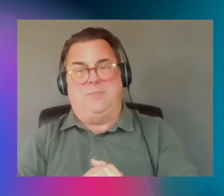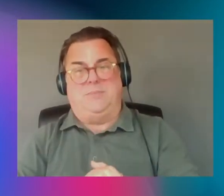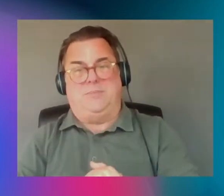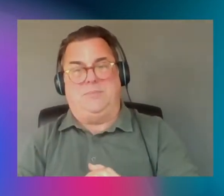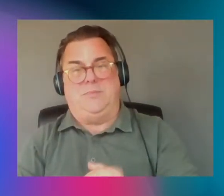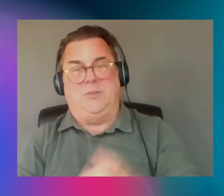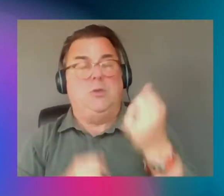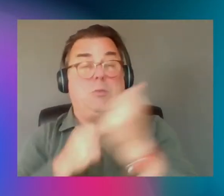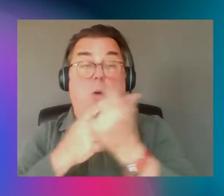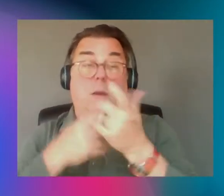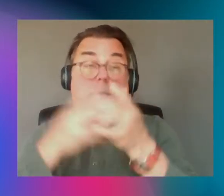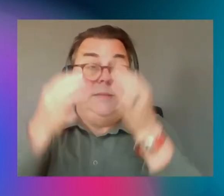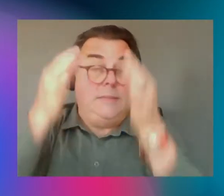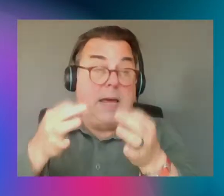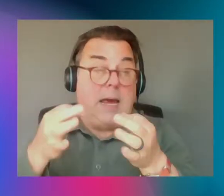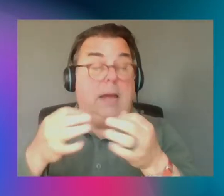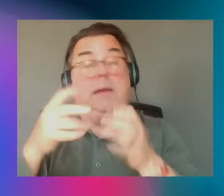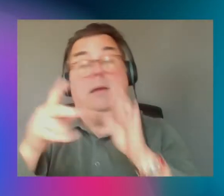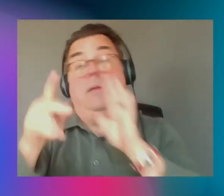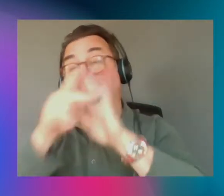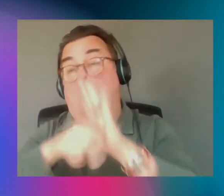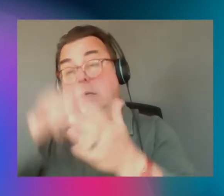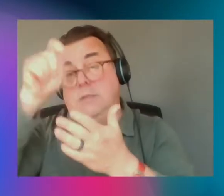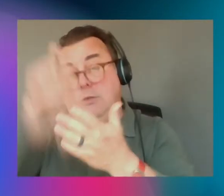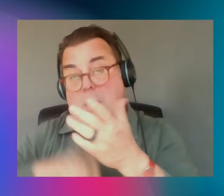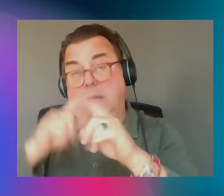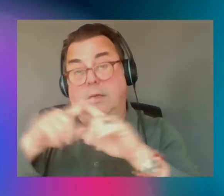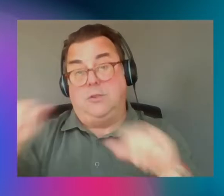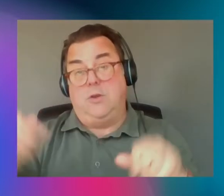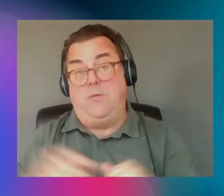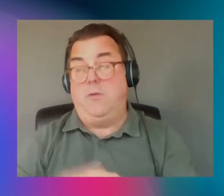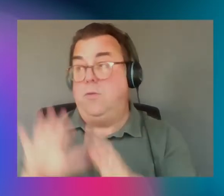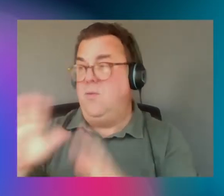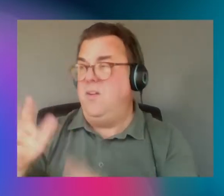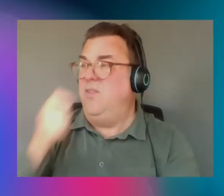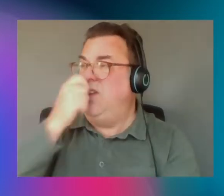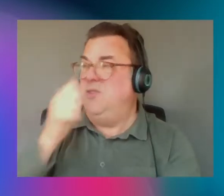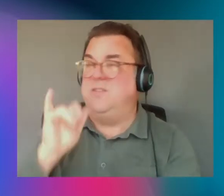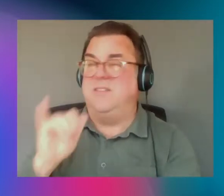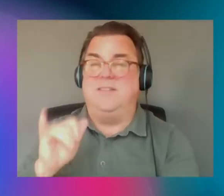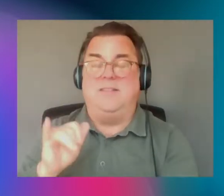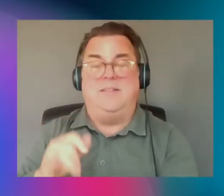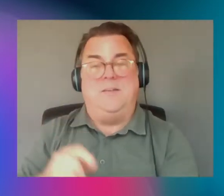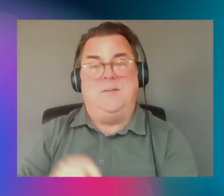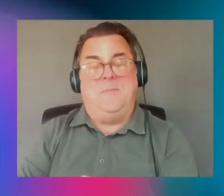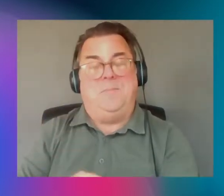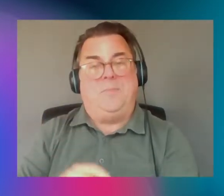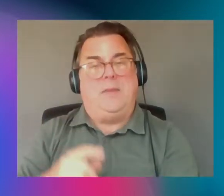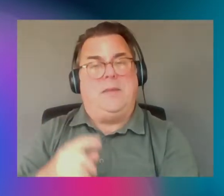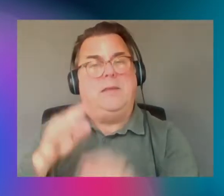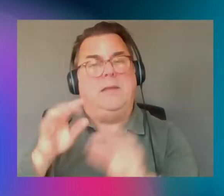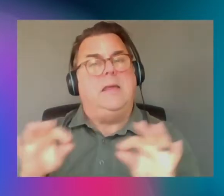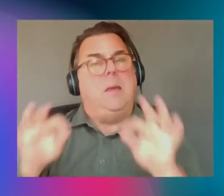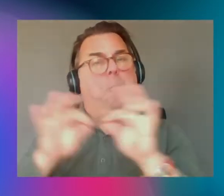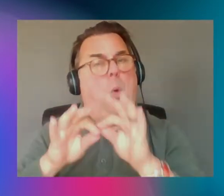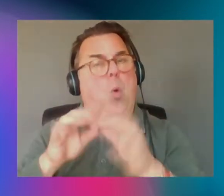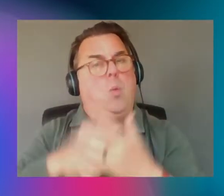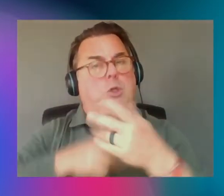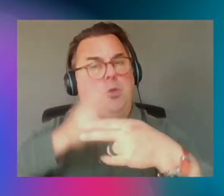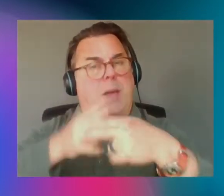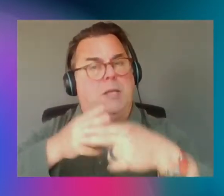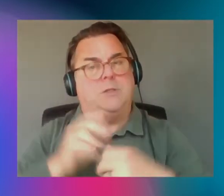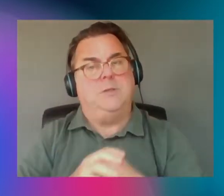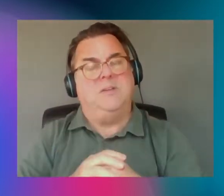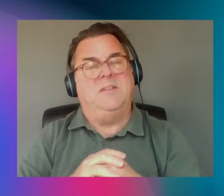making, policy, all of those important things. Excellent. Interesting. Yeah. I think that's a very important, right? What you mentioned is big